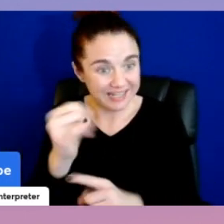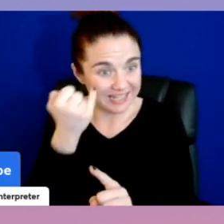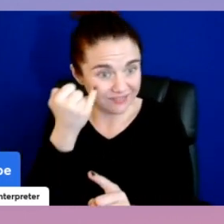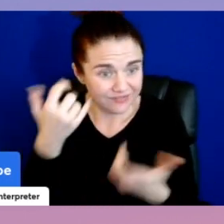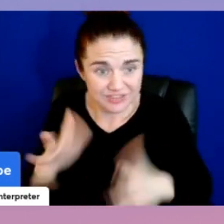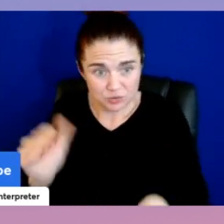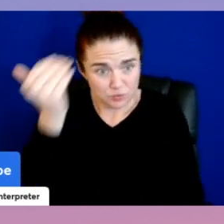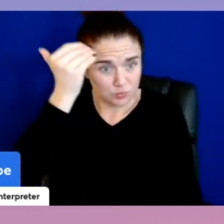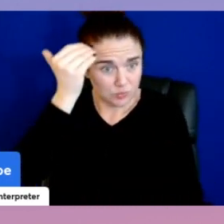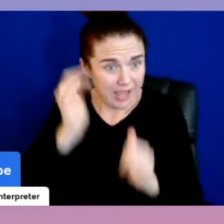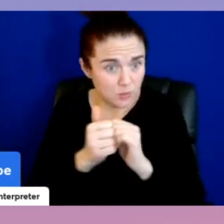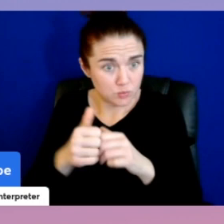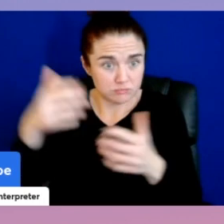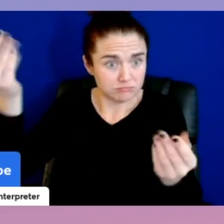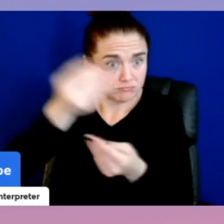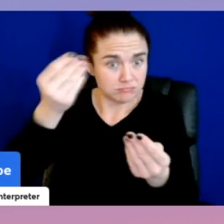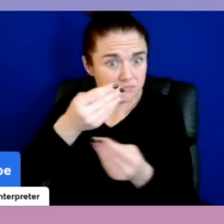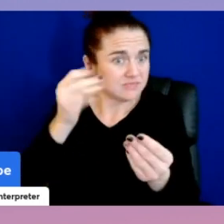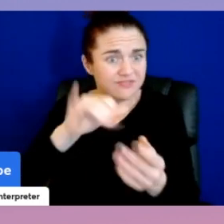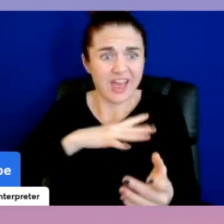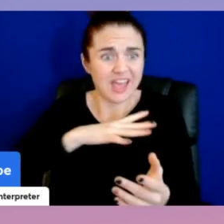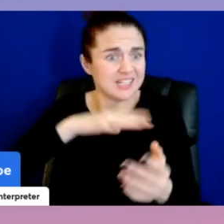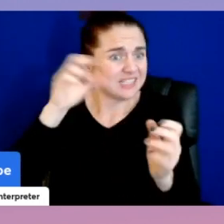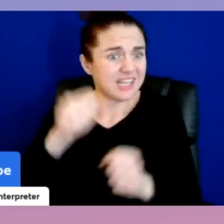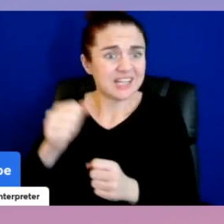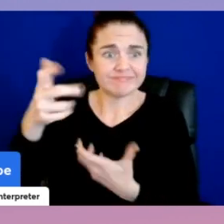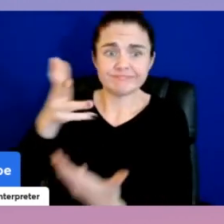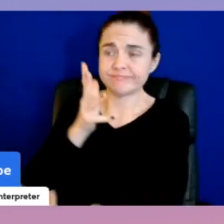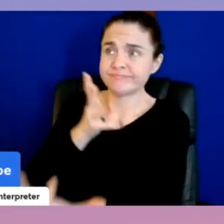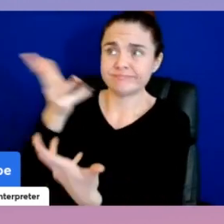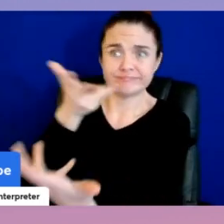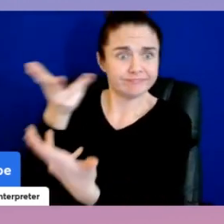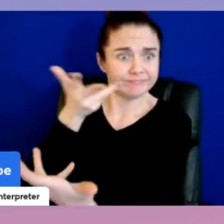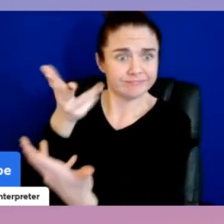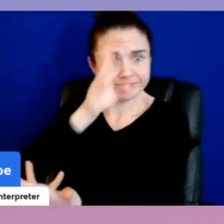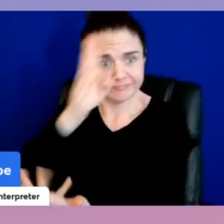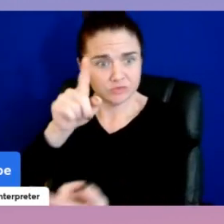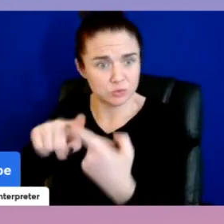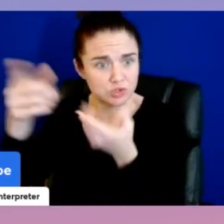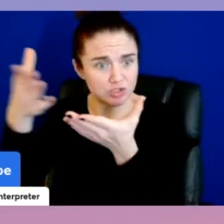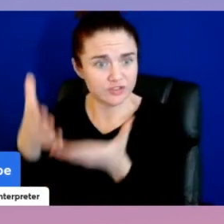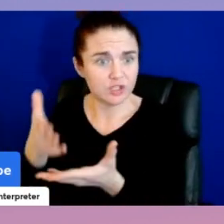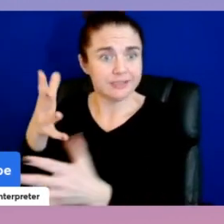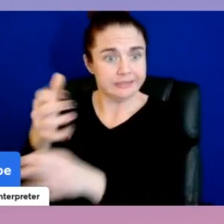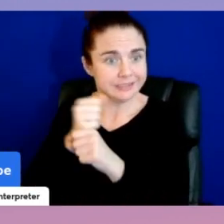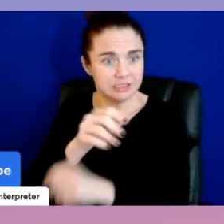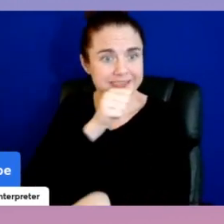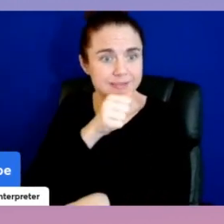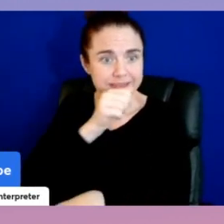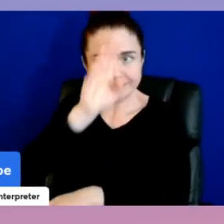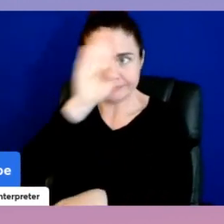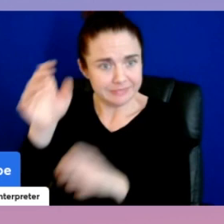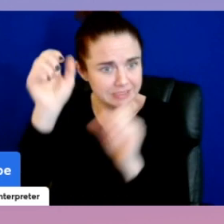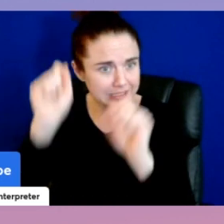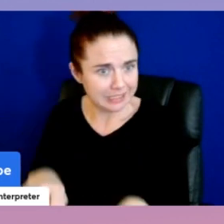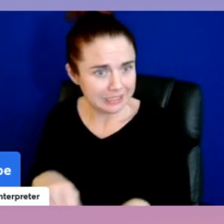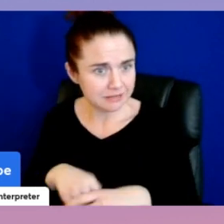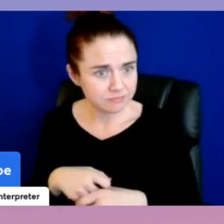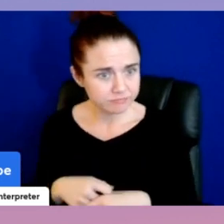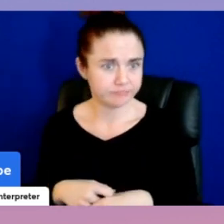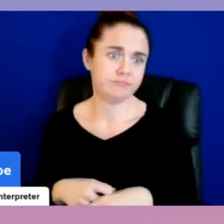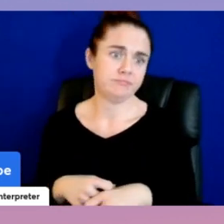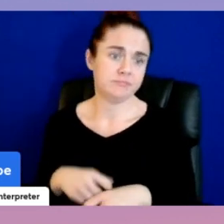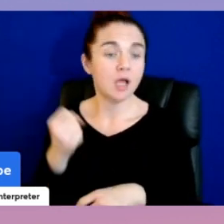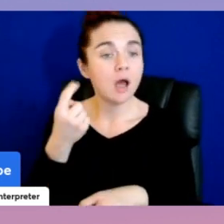here and the application can grab this token, talk directly to the Vault server, and retrieve the secrets directly. But that, of course, means that